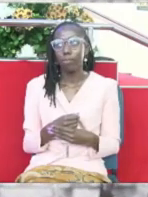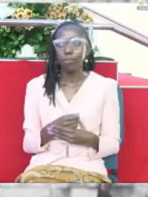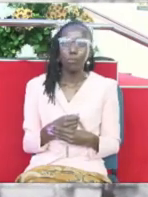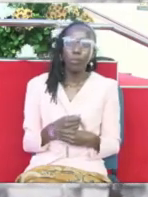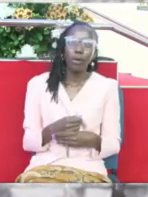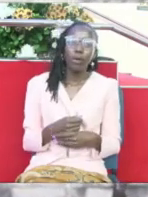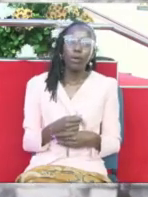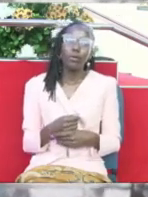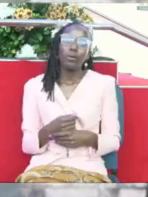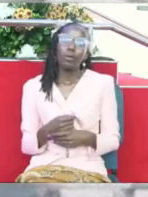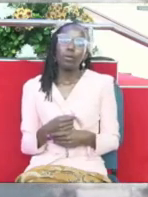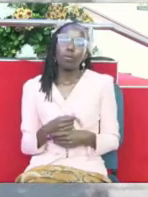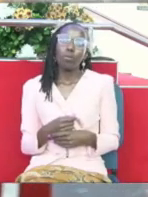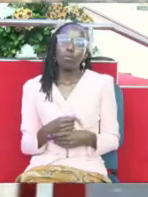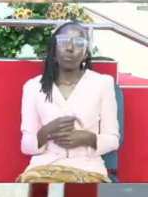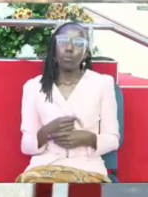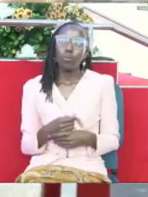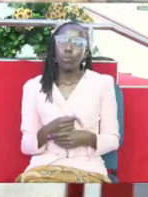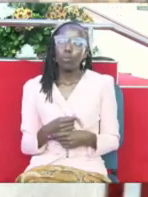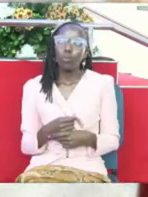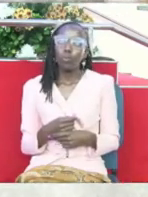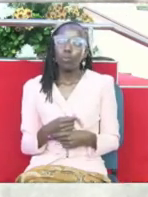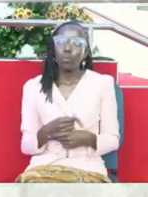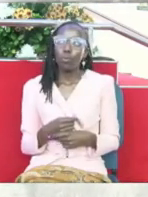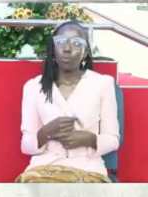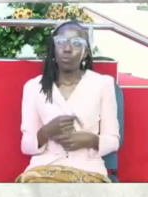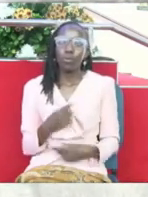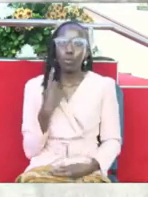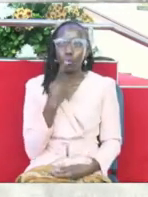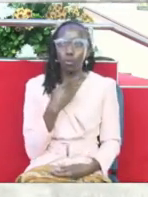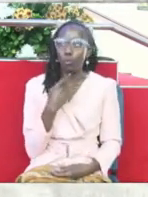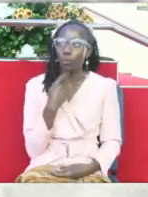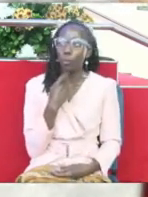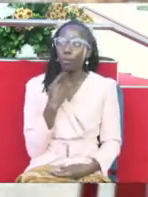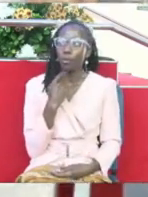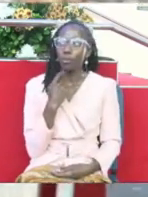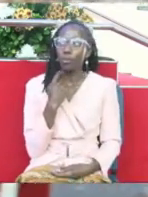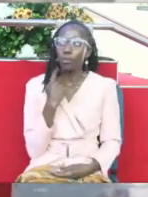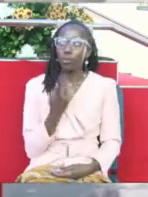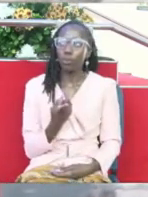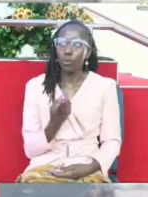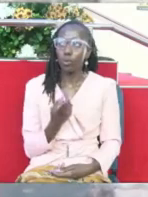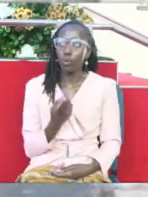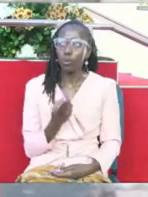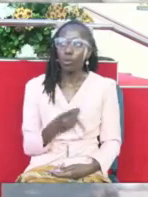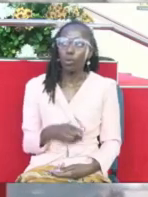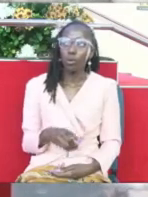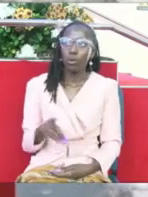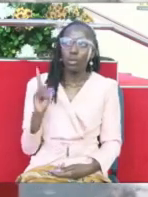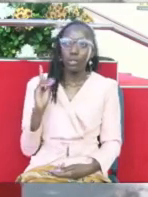Goliath? Si huyu atamalizwa na Goliath. But David is insisting and is telling the king, you know, lakini Daudi akaendelea kumwambia, I have killed a